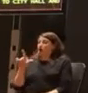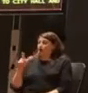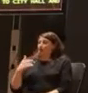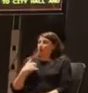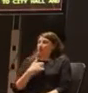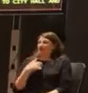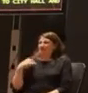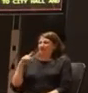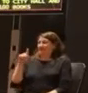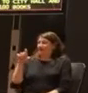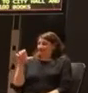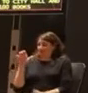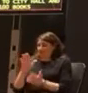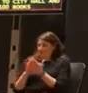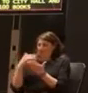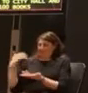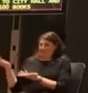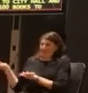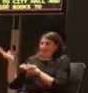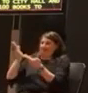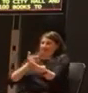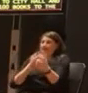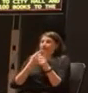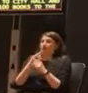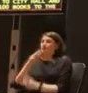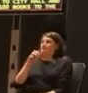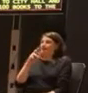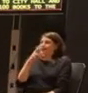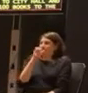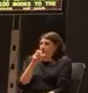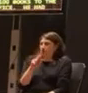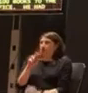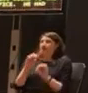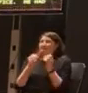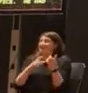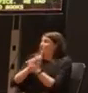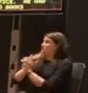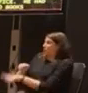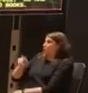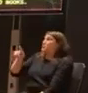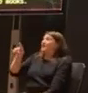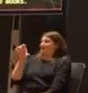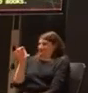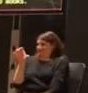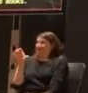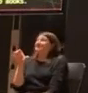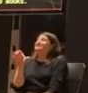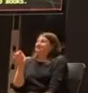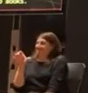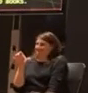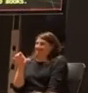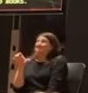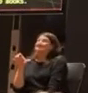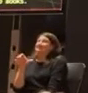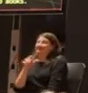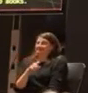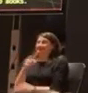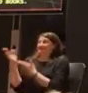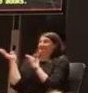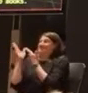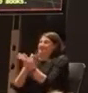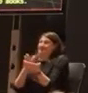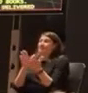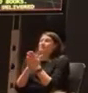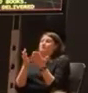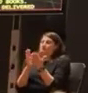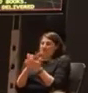the mayor's office. He had ordered 100 books. So we delivered these